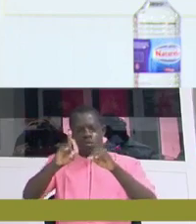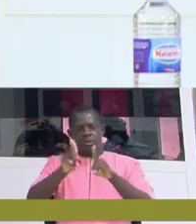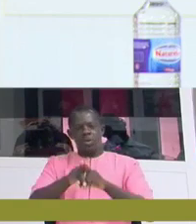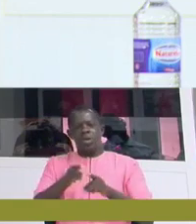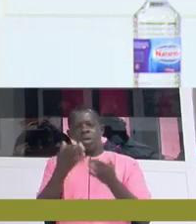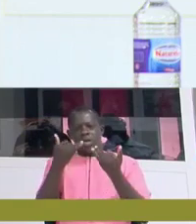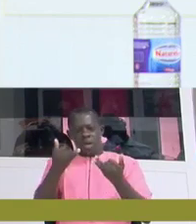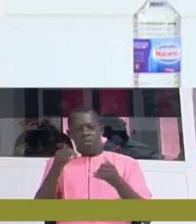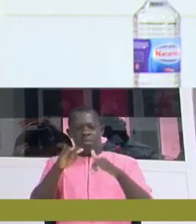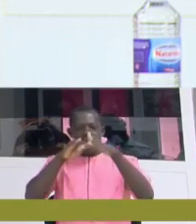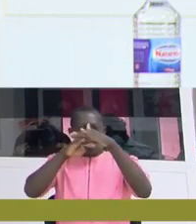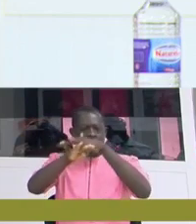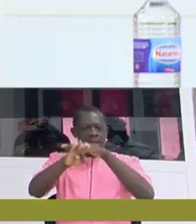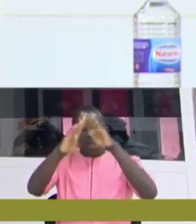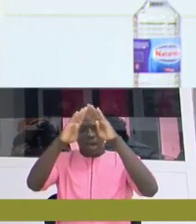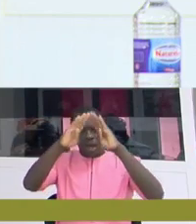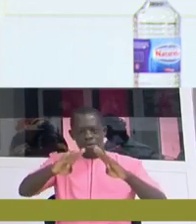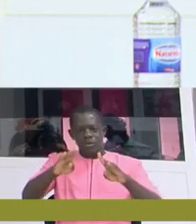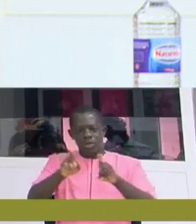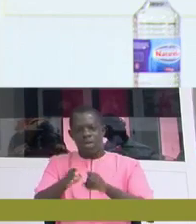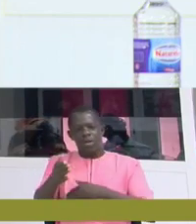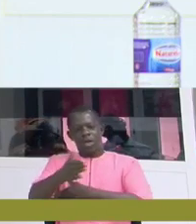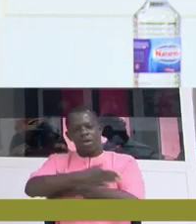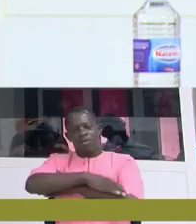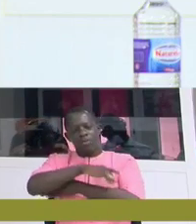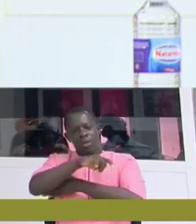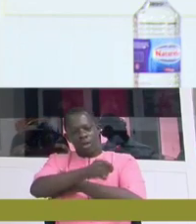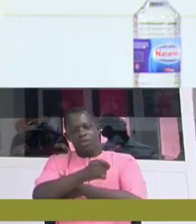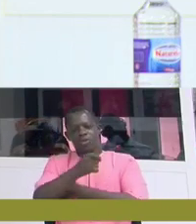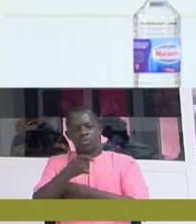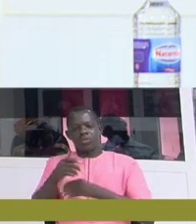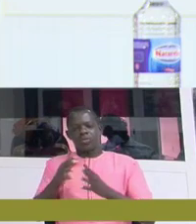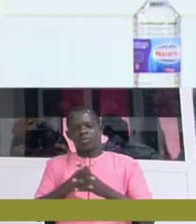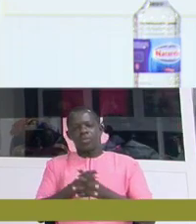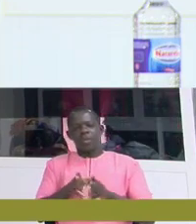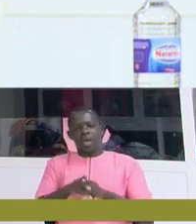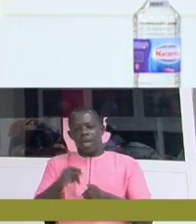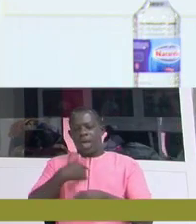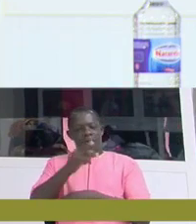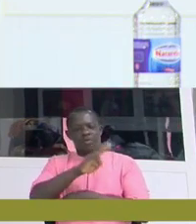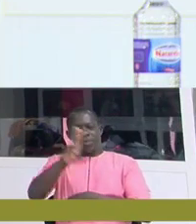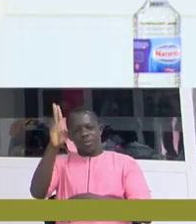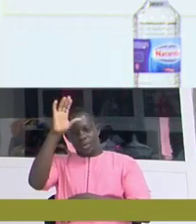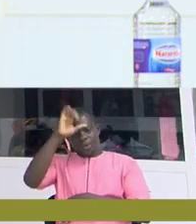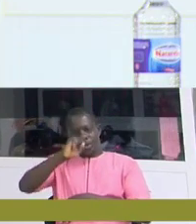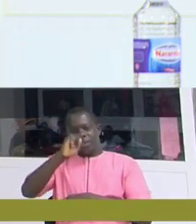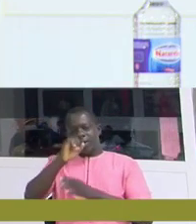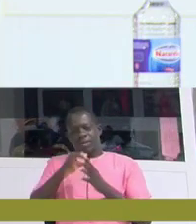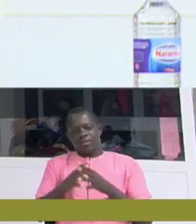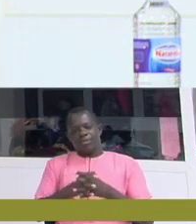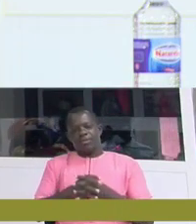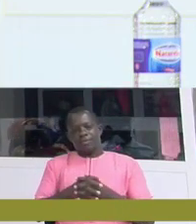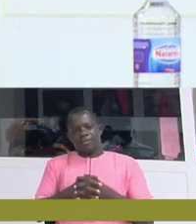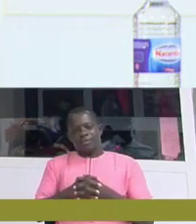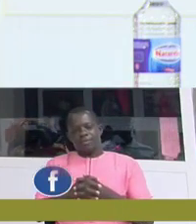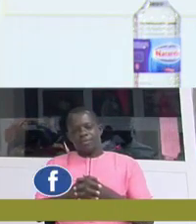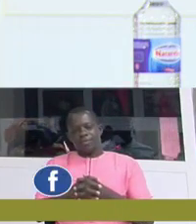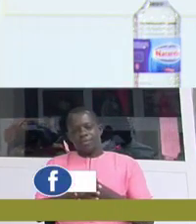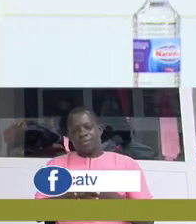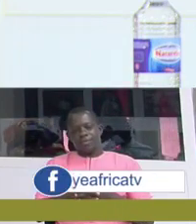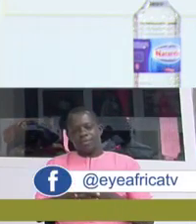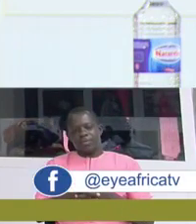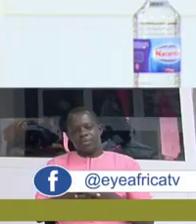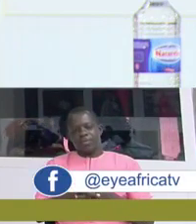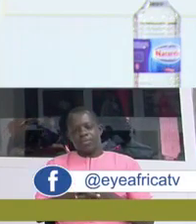bunda ka tawuma. And now you come and bring me inside this room and lock me here. Kay mam fam. I don't understand that. Akonya ntamanyim